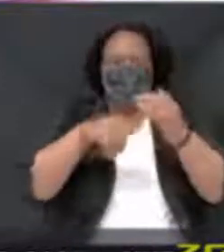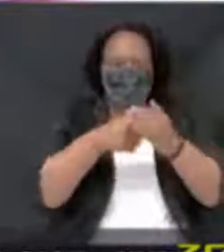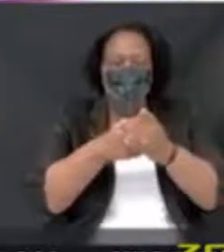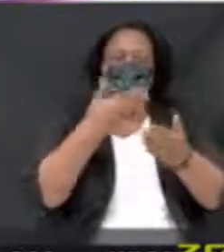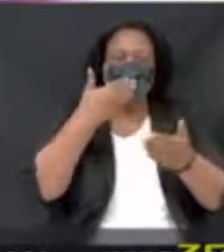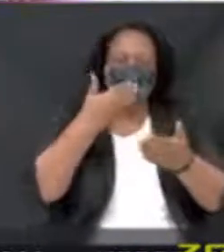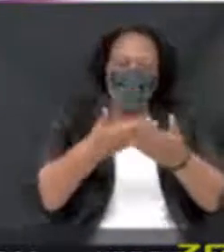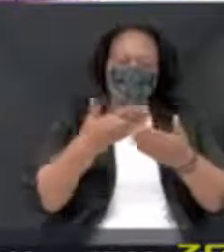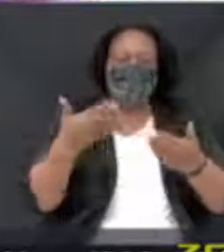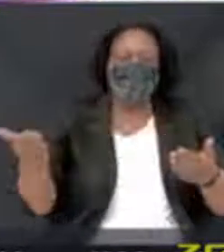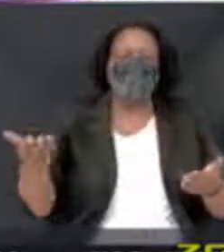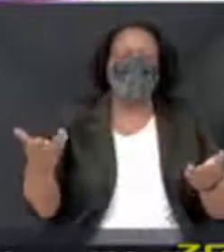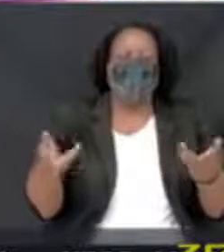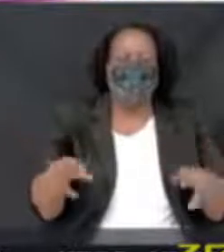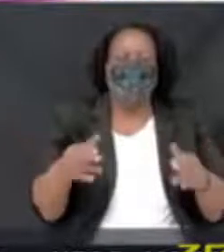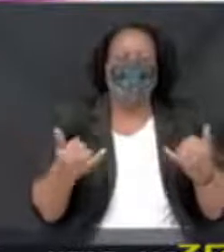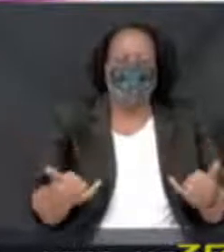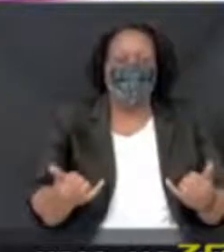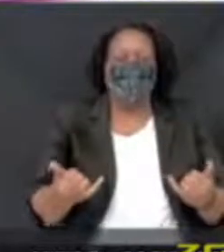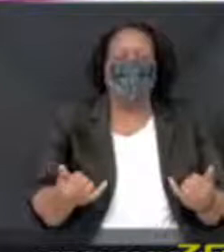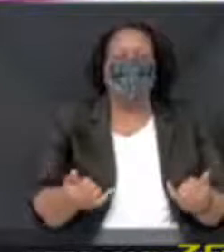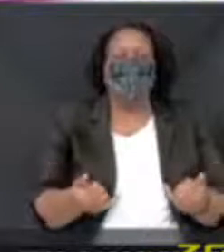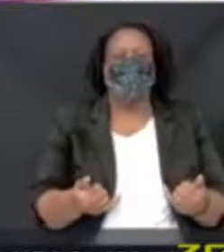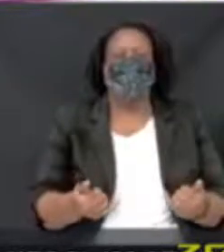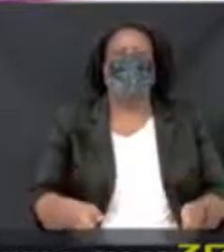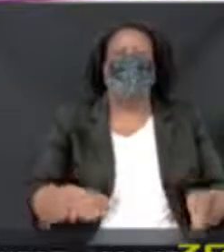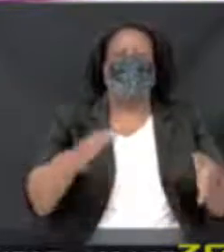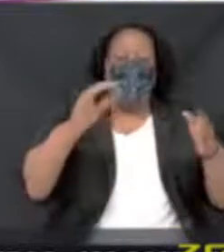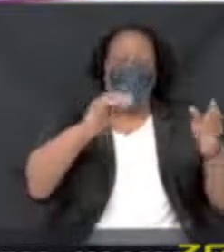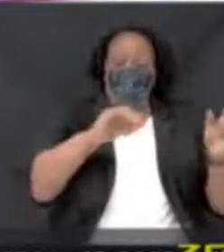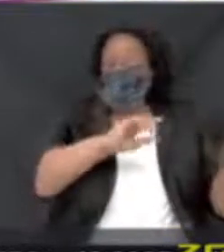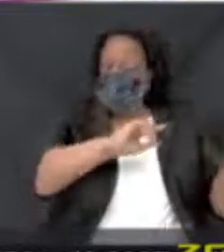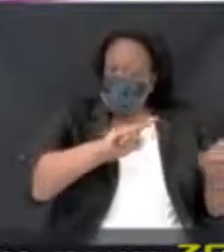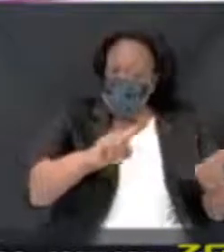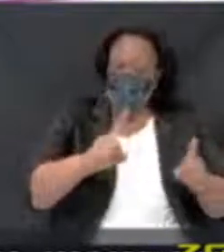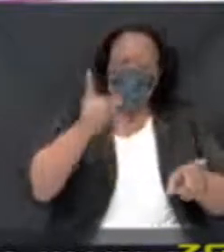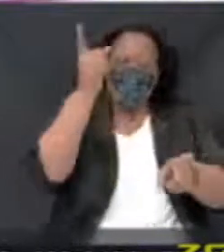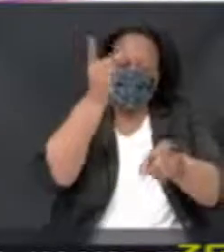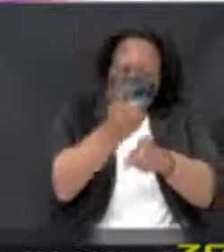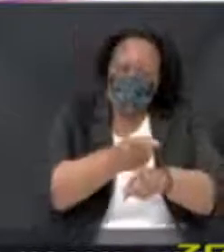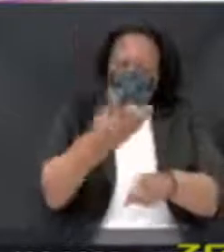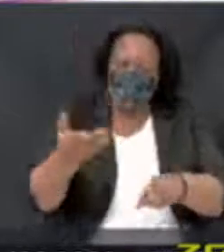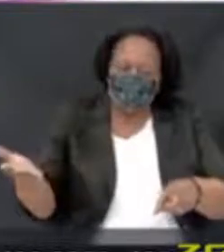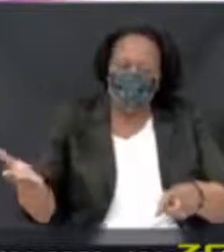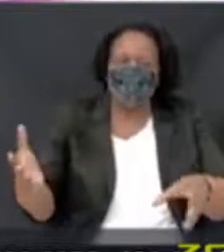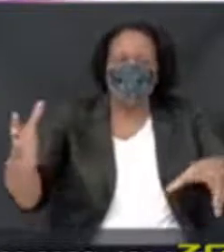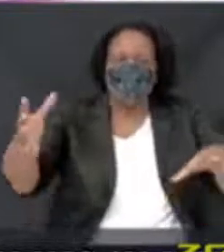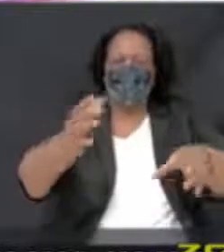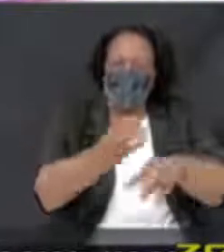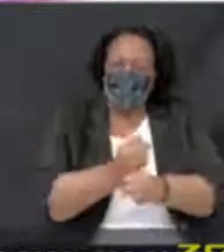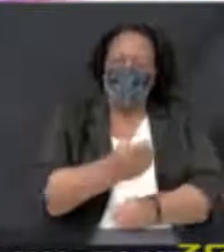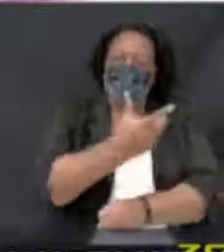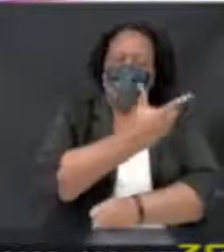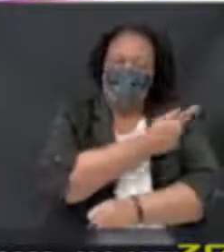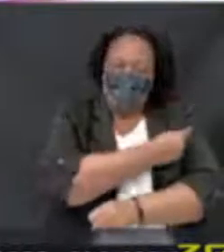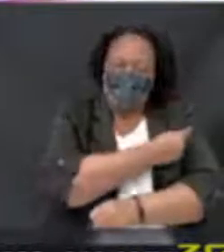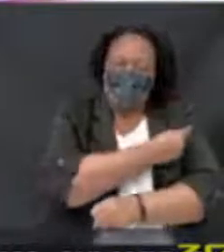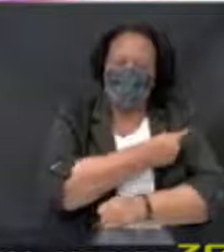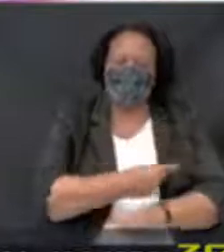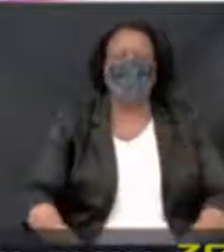new phase, we ask that you continue to act responsibly and get vaccinated, and continue to adhere to all